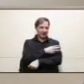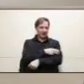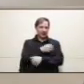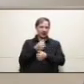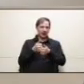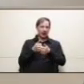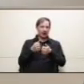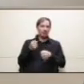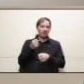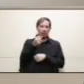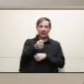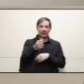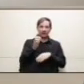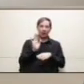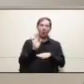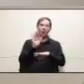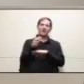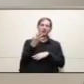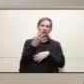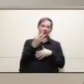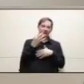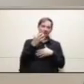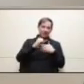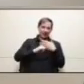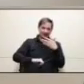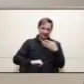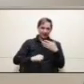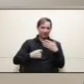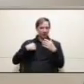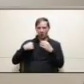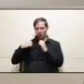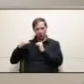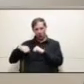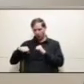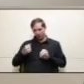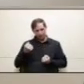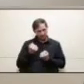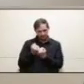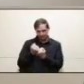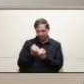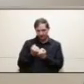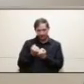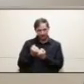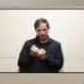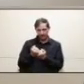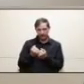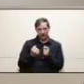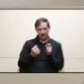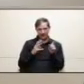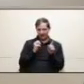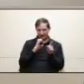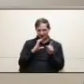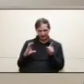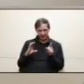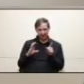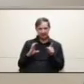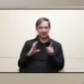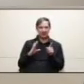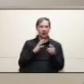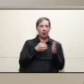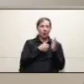3 months without the concurrence from Honorable Molapisi, as prescribed by the Municipal Services